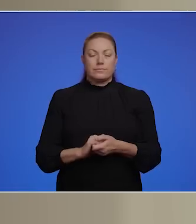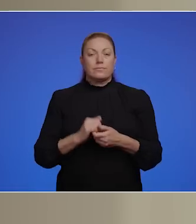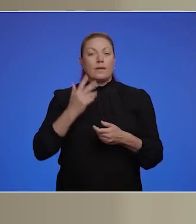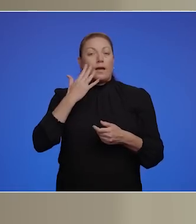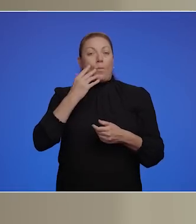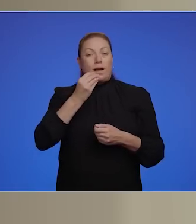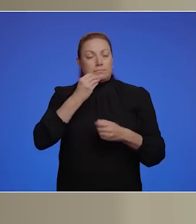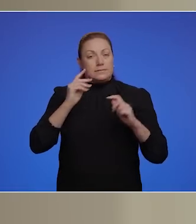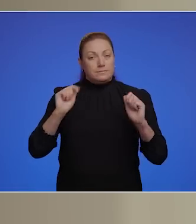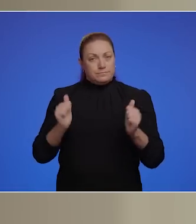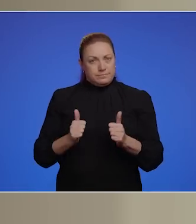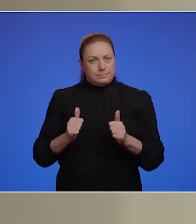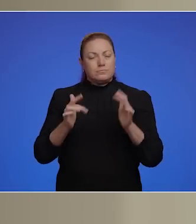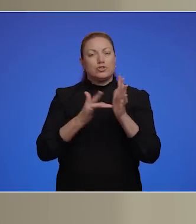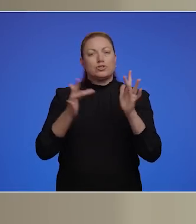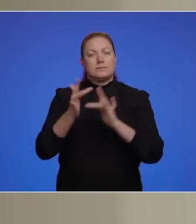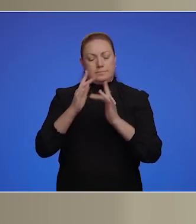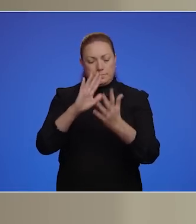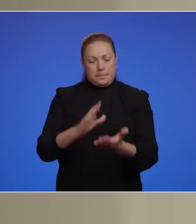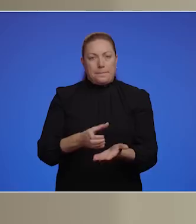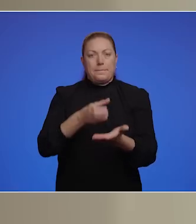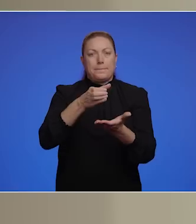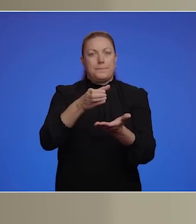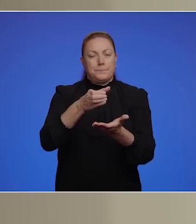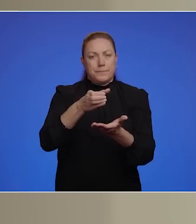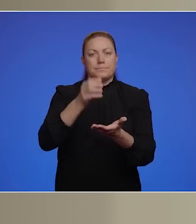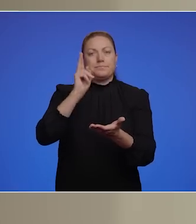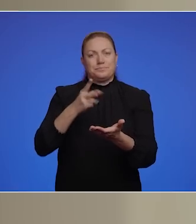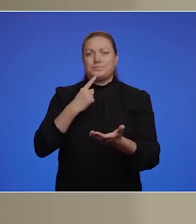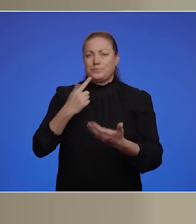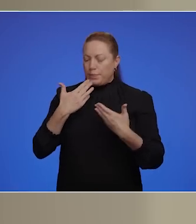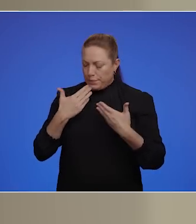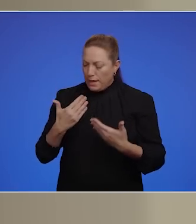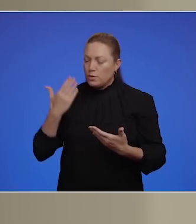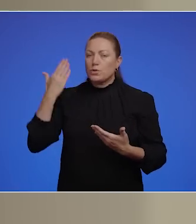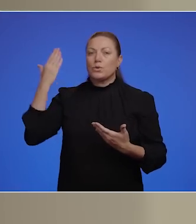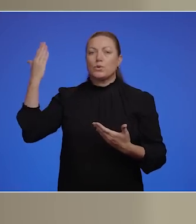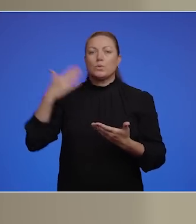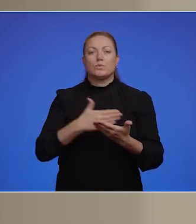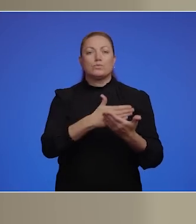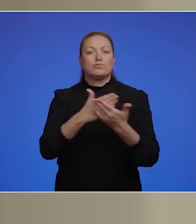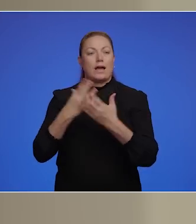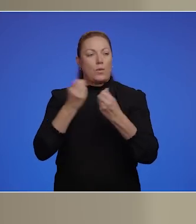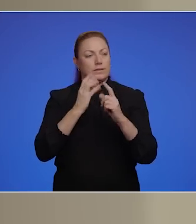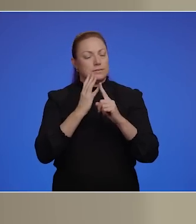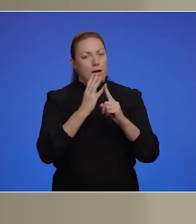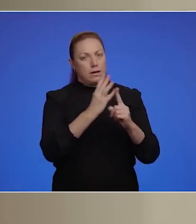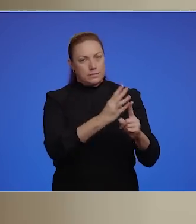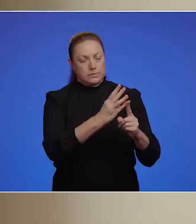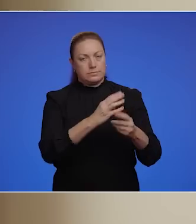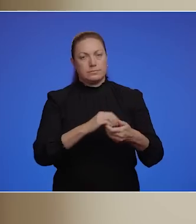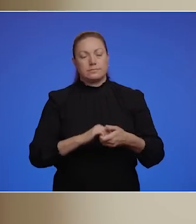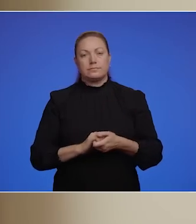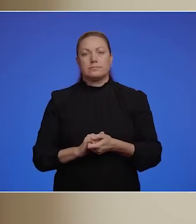In a similar way, when supper was ended, he took the chalice, and once more giving thanks, he gave it to his disciples,